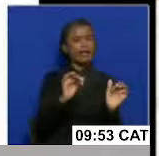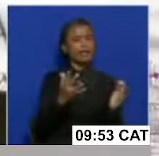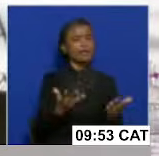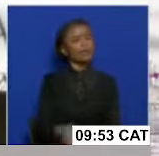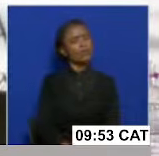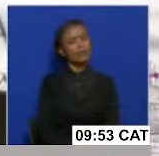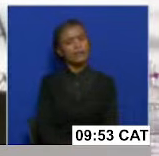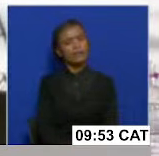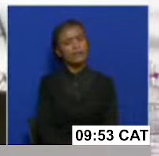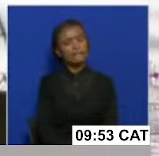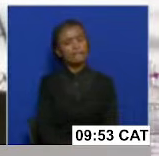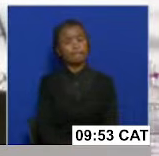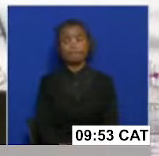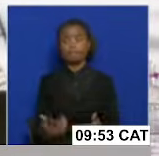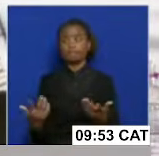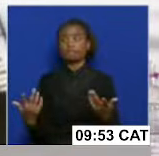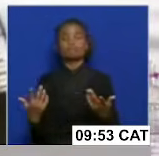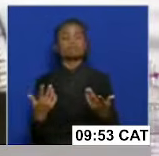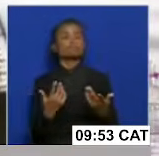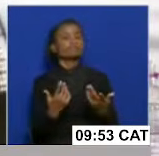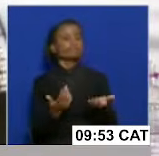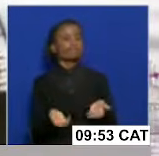Anything that